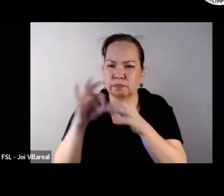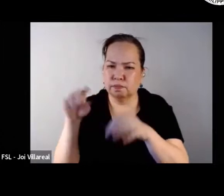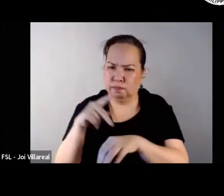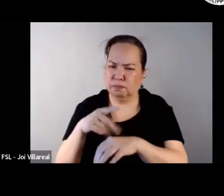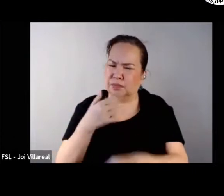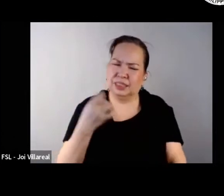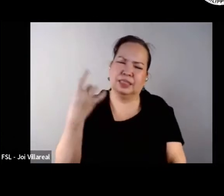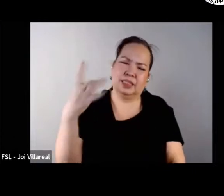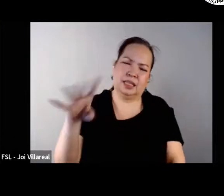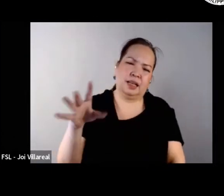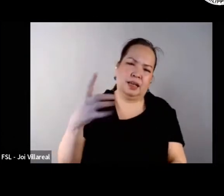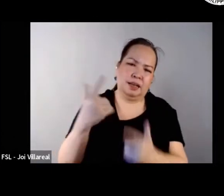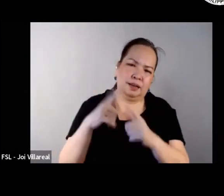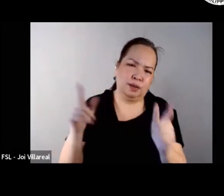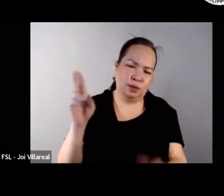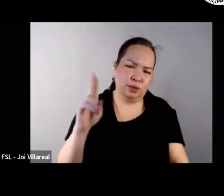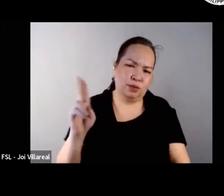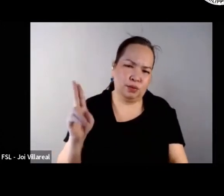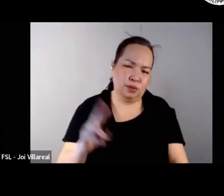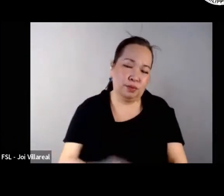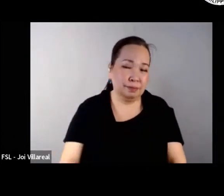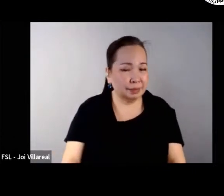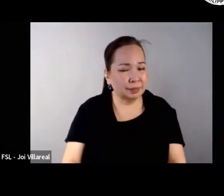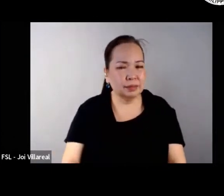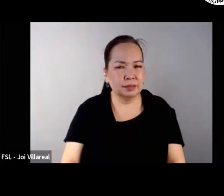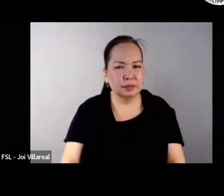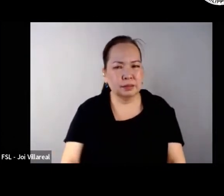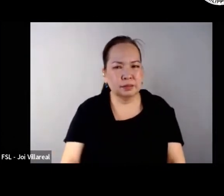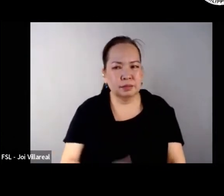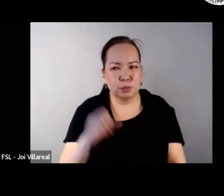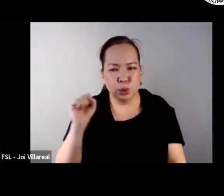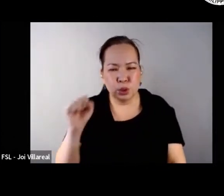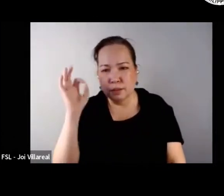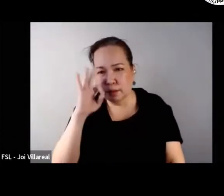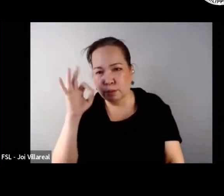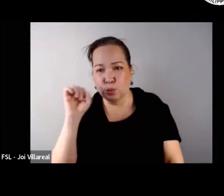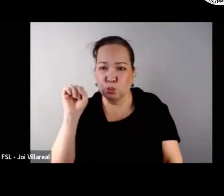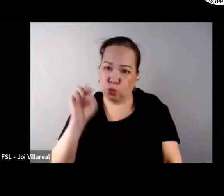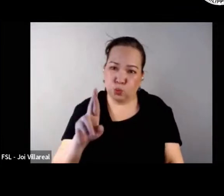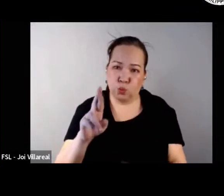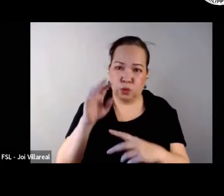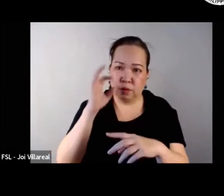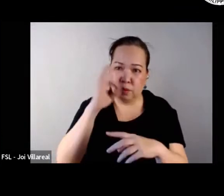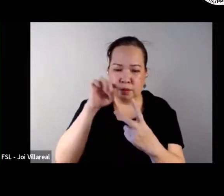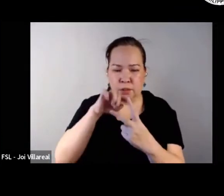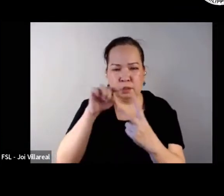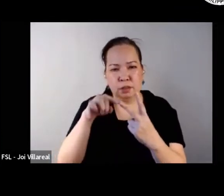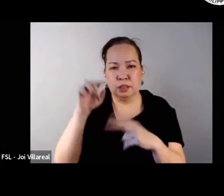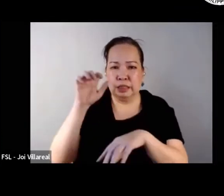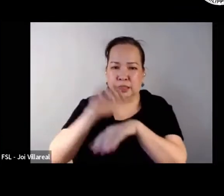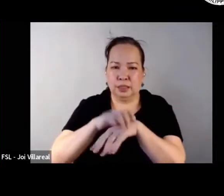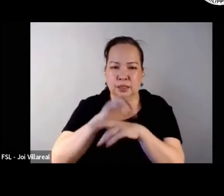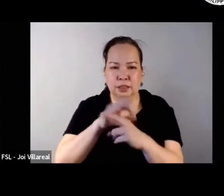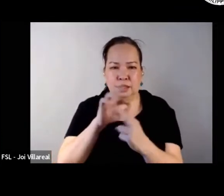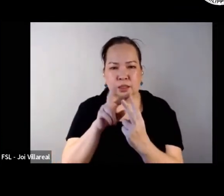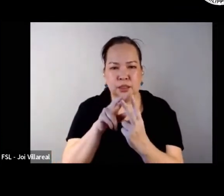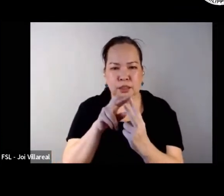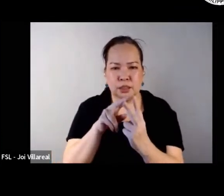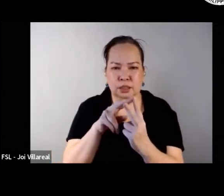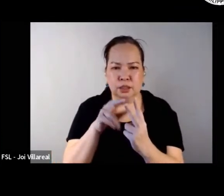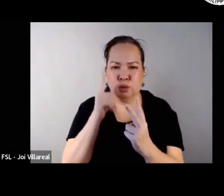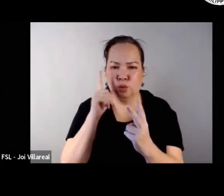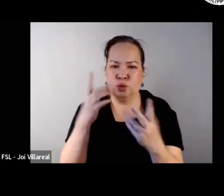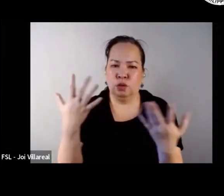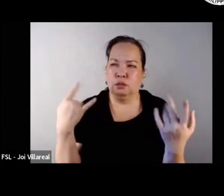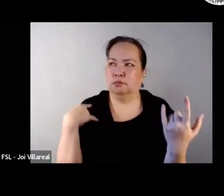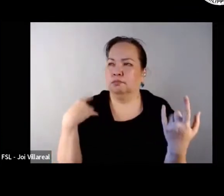having one language. It can be Filipino or English eh. Kasi nagiging ano pa eh, nagiging divisive to a